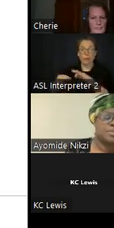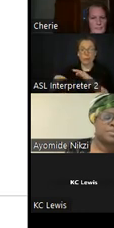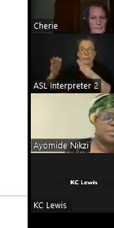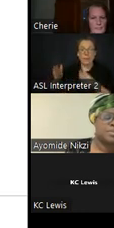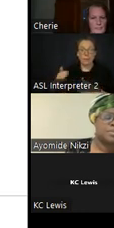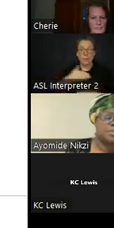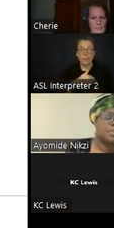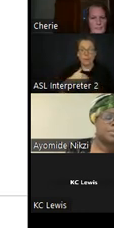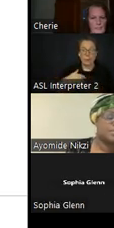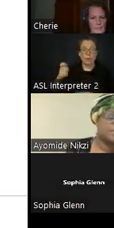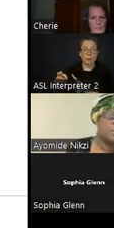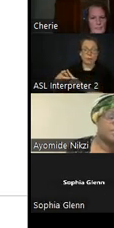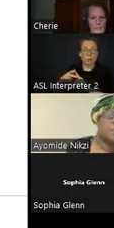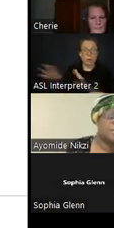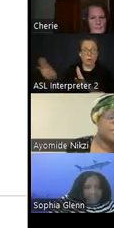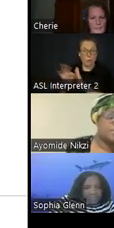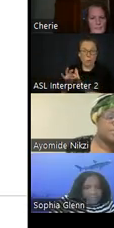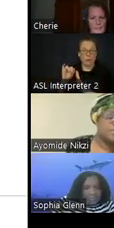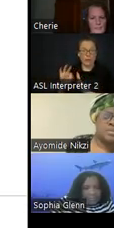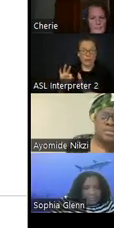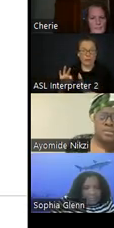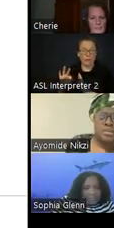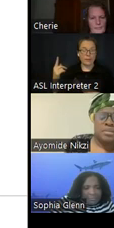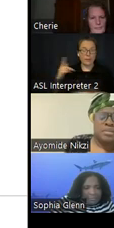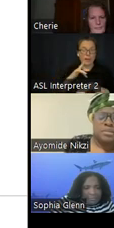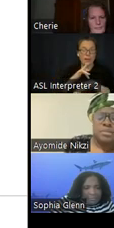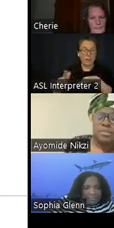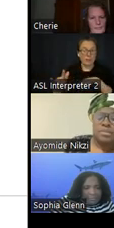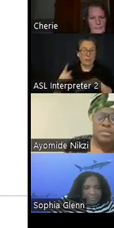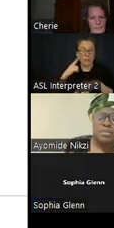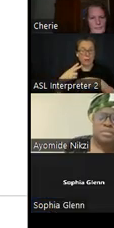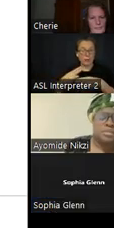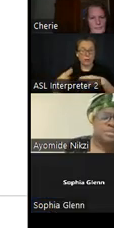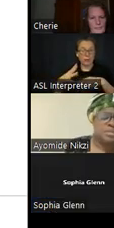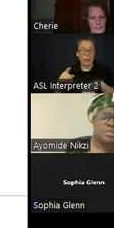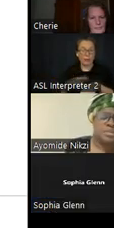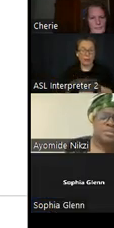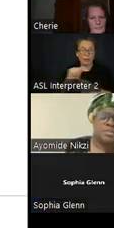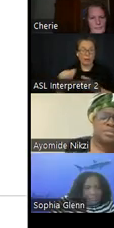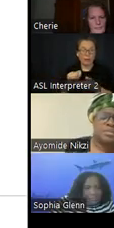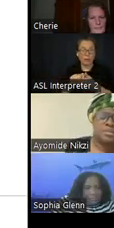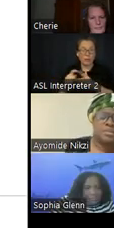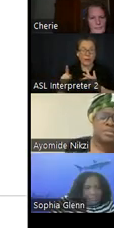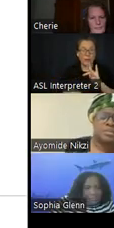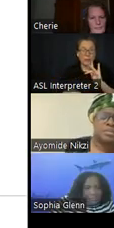recruited and appointed in the case that there are vacancies for both short and long-term absences.